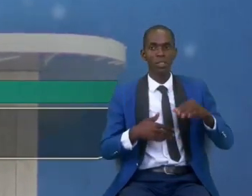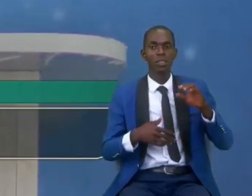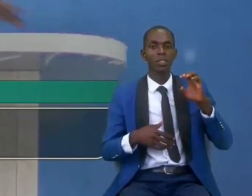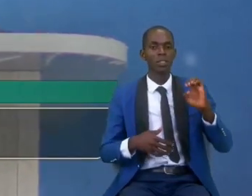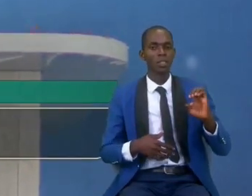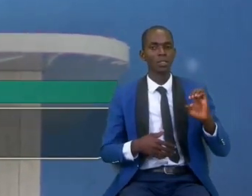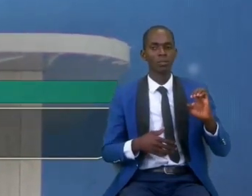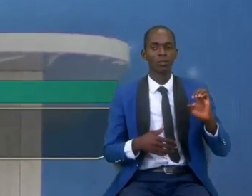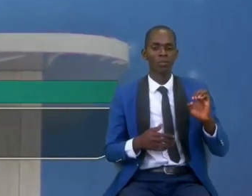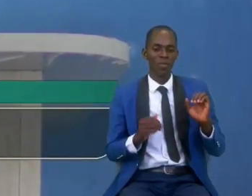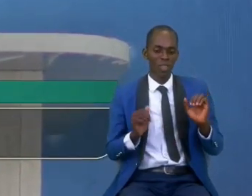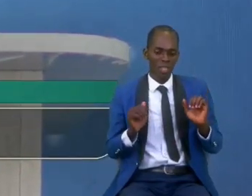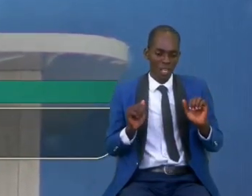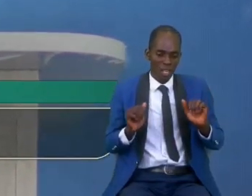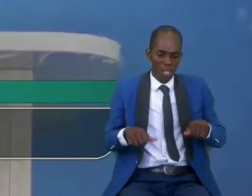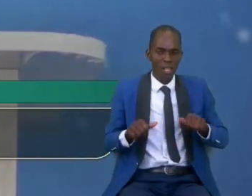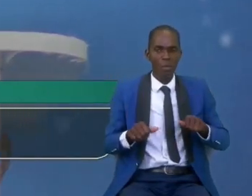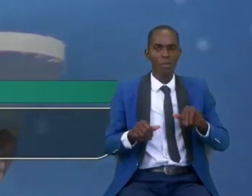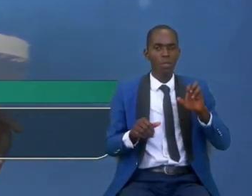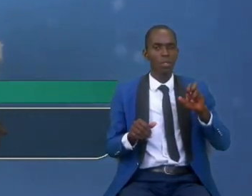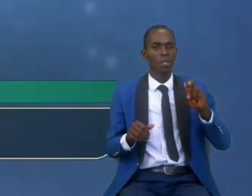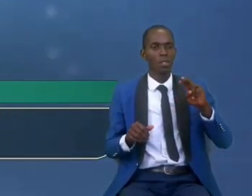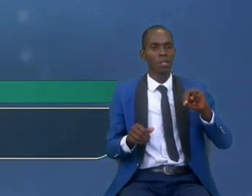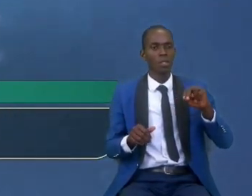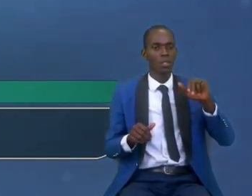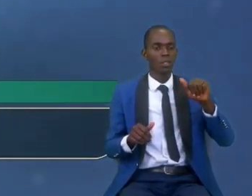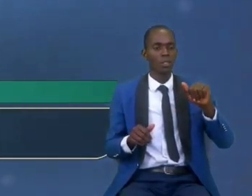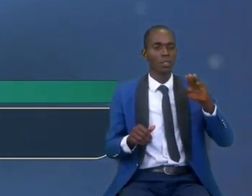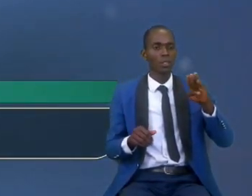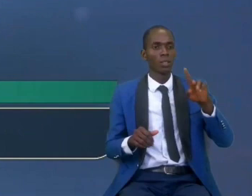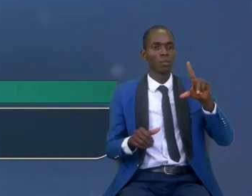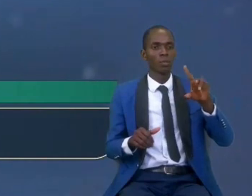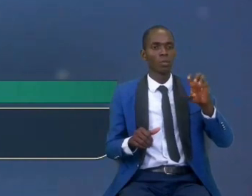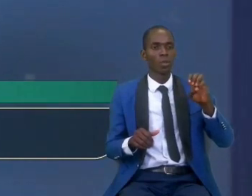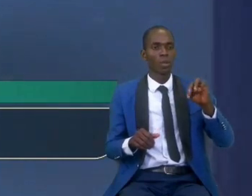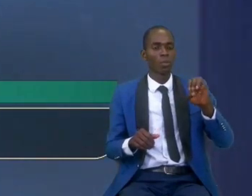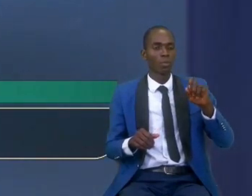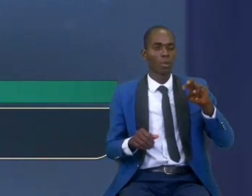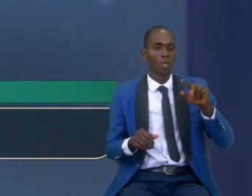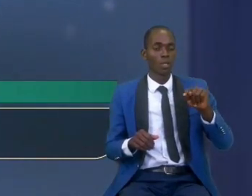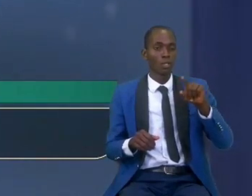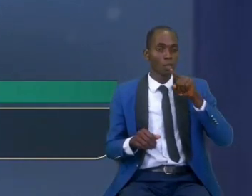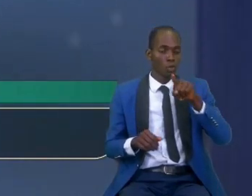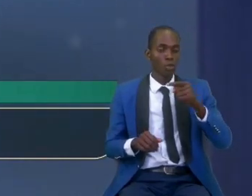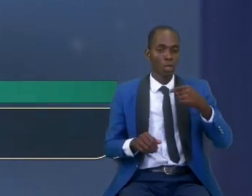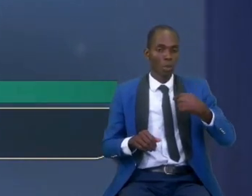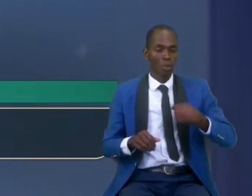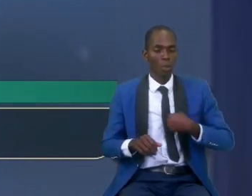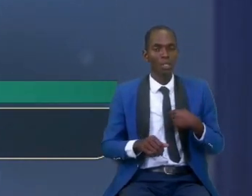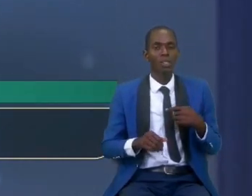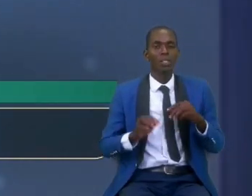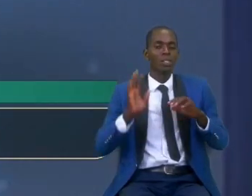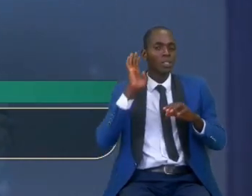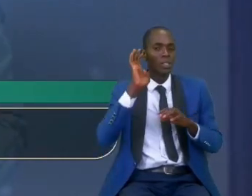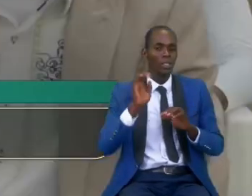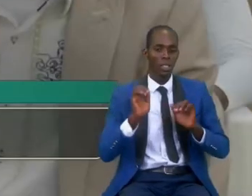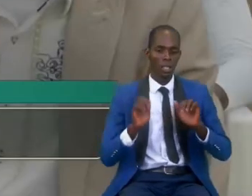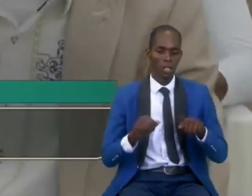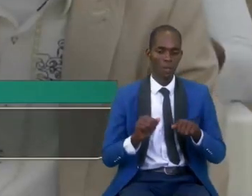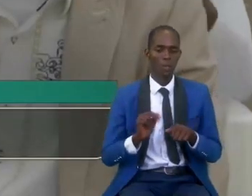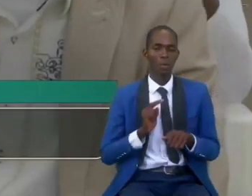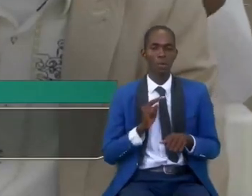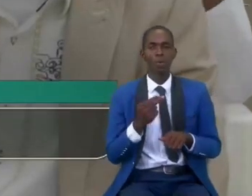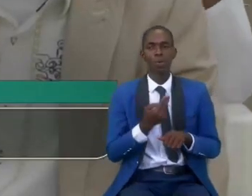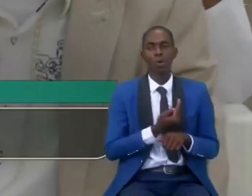he enables you, and from now on, all the enablement you need will be granted unto you in Jesus'